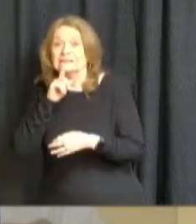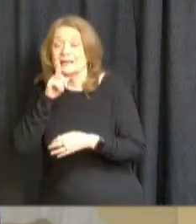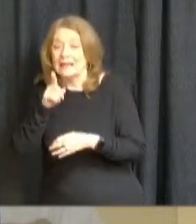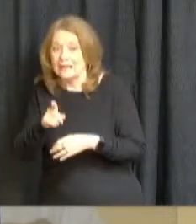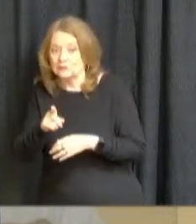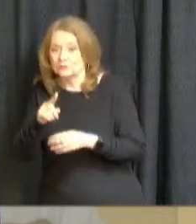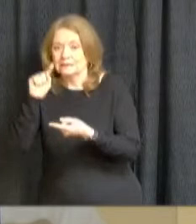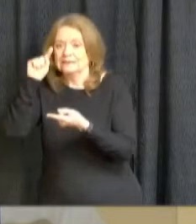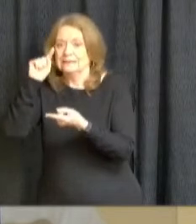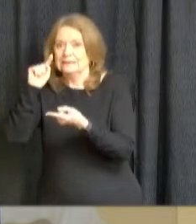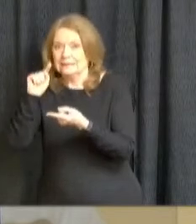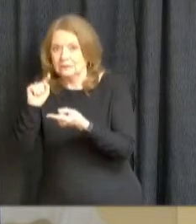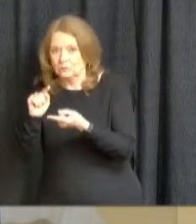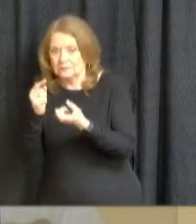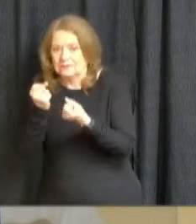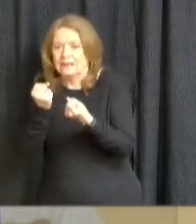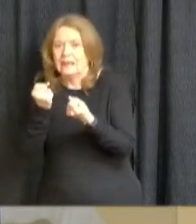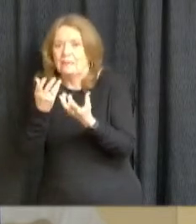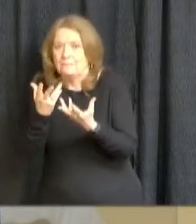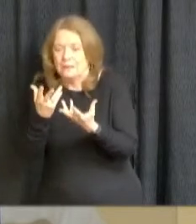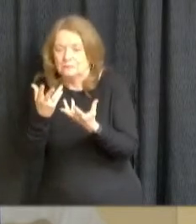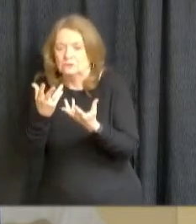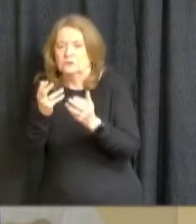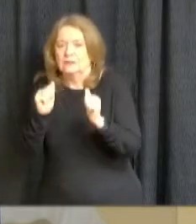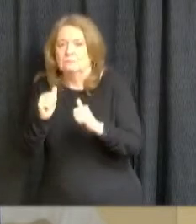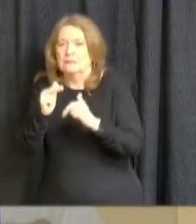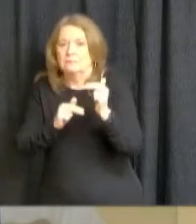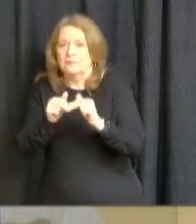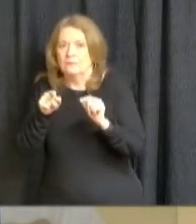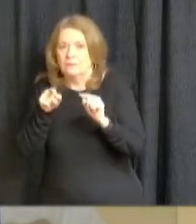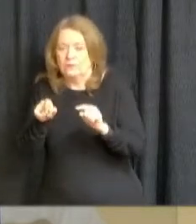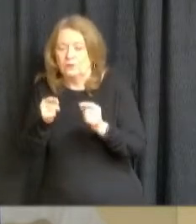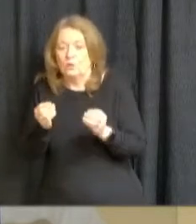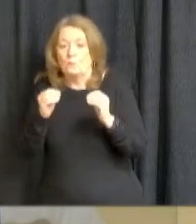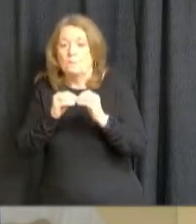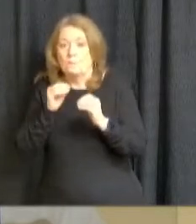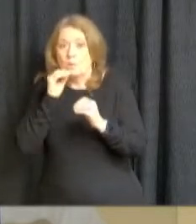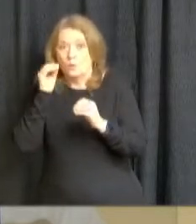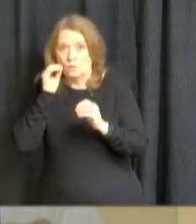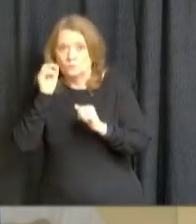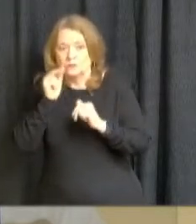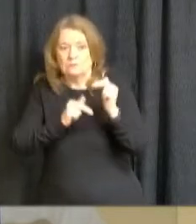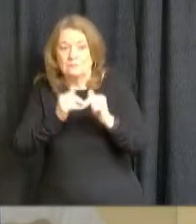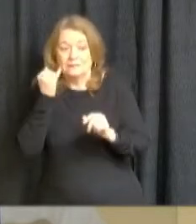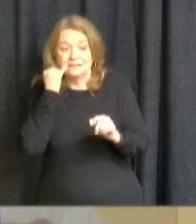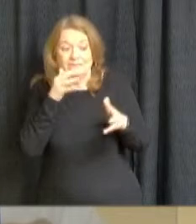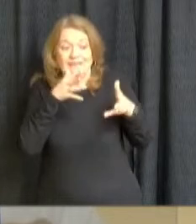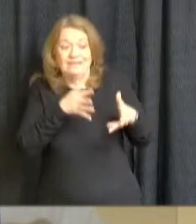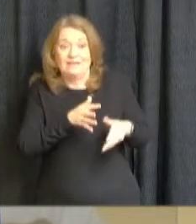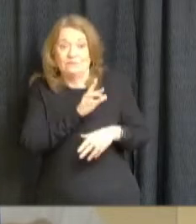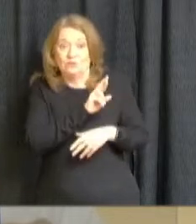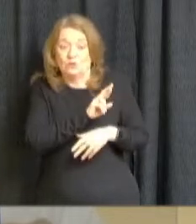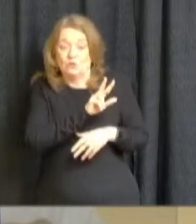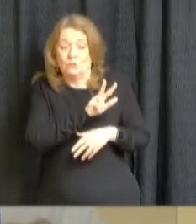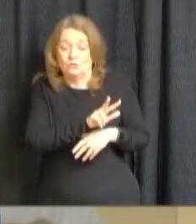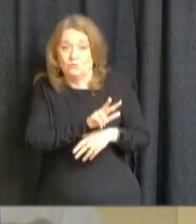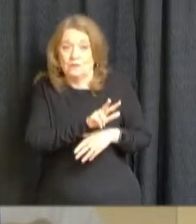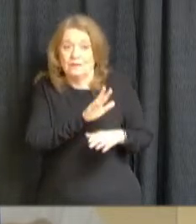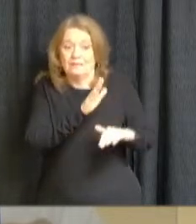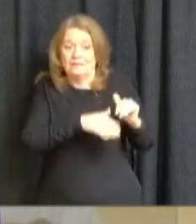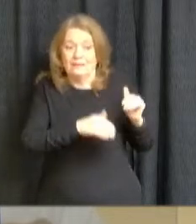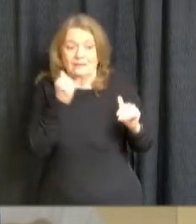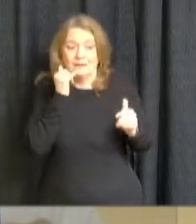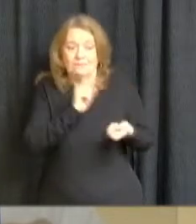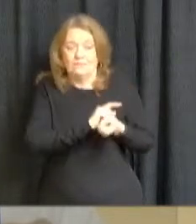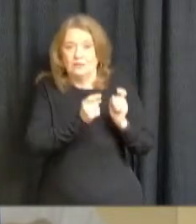actually decreasing the density that's going to be available. More homes could be built if it was left as an R3 than if they do